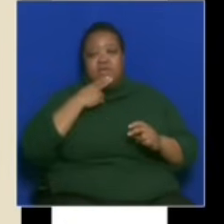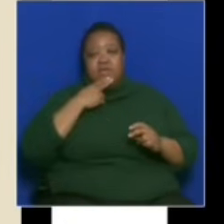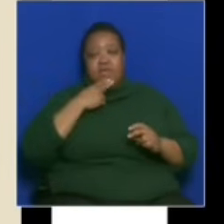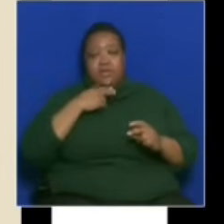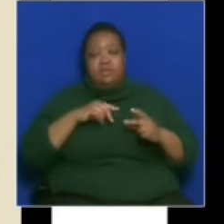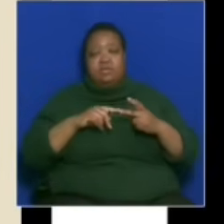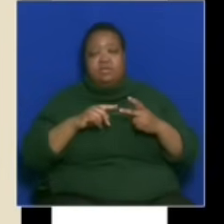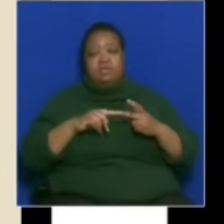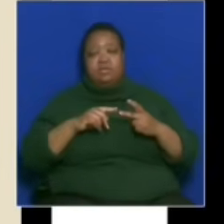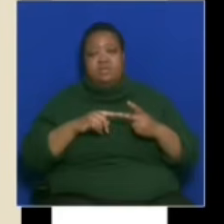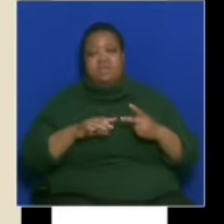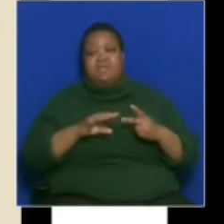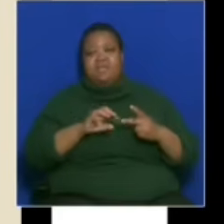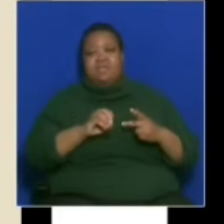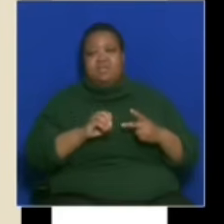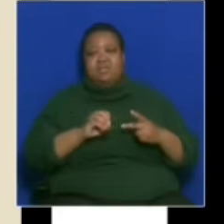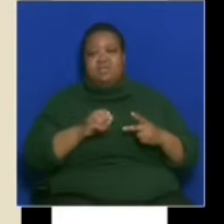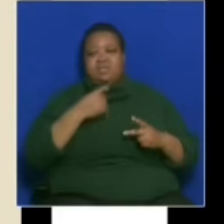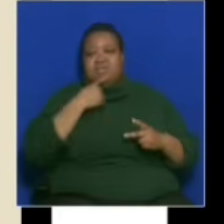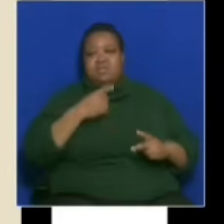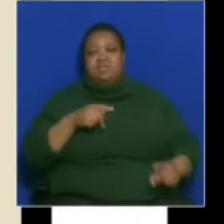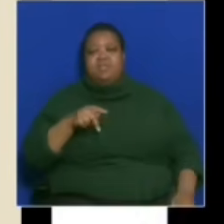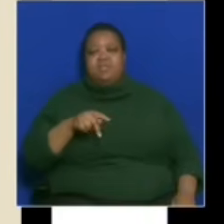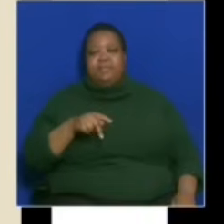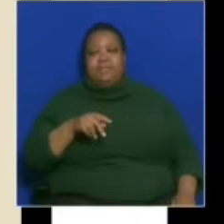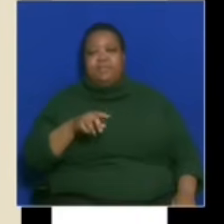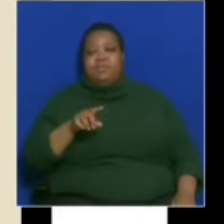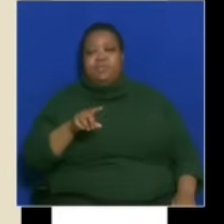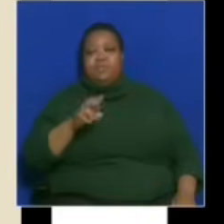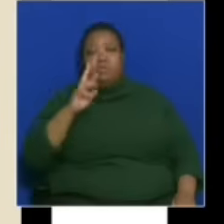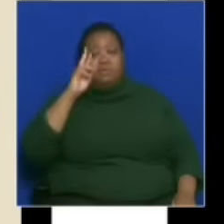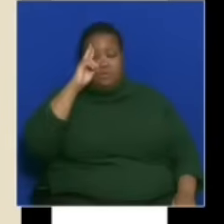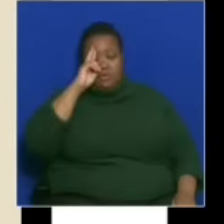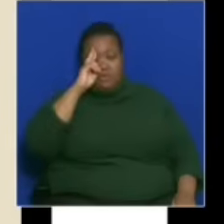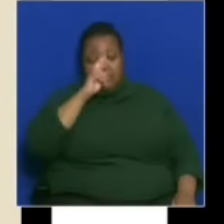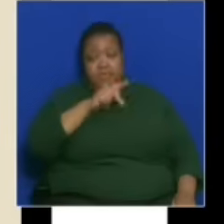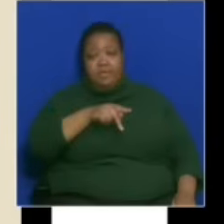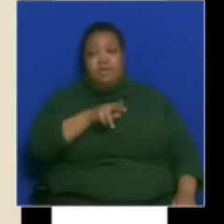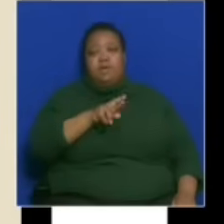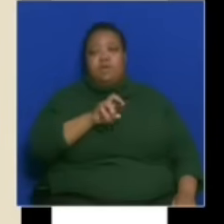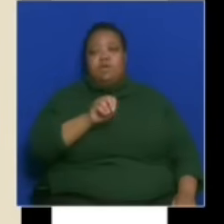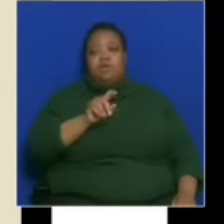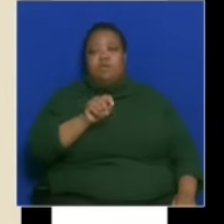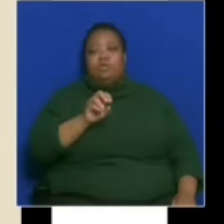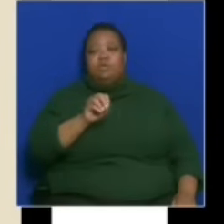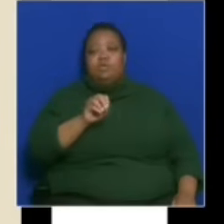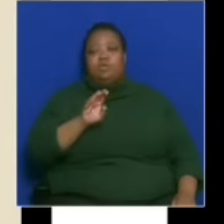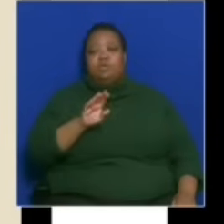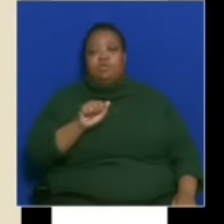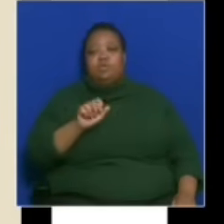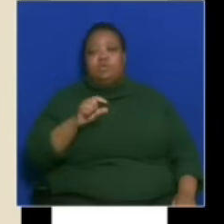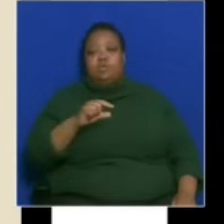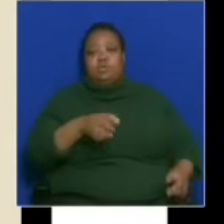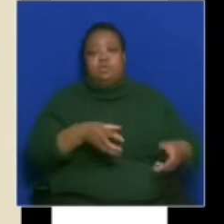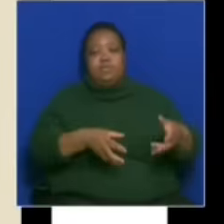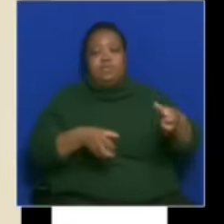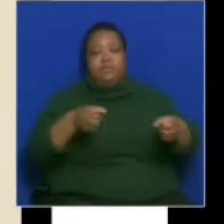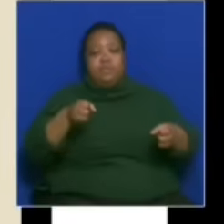it's Pegasus, and if you recall from Protobac, one of the Protobac brands was Pegasus.